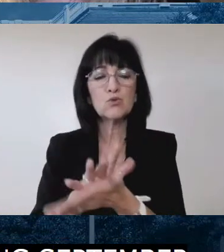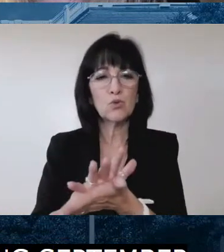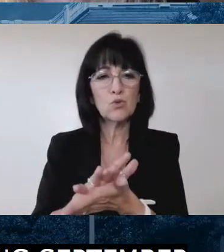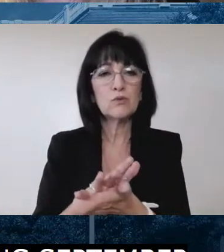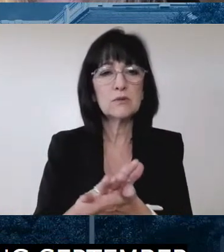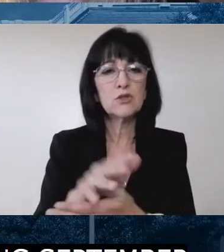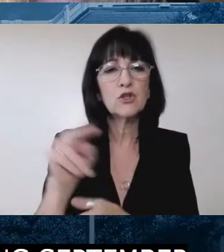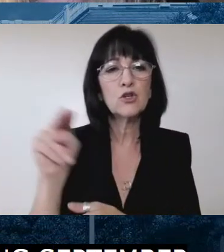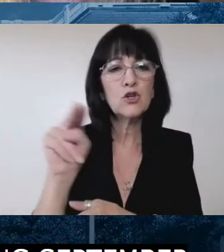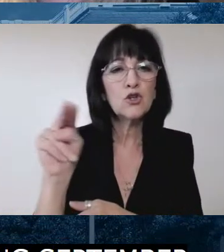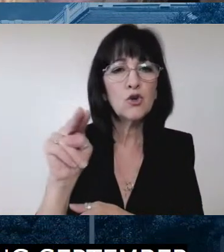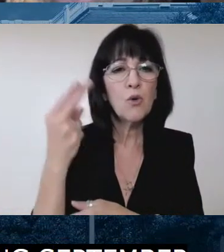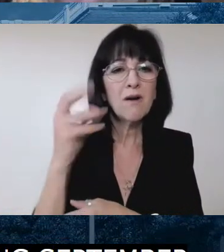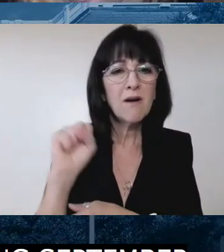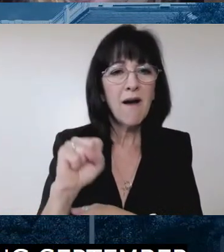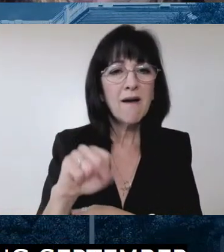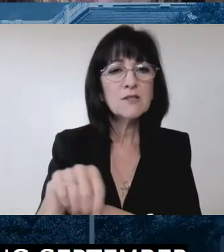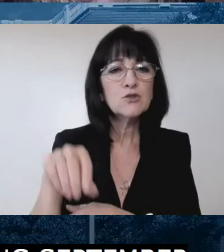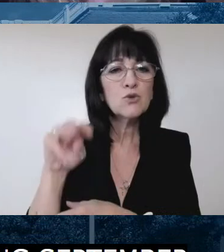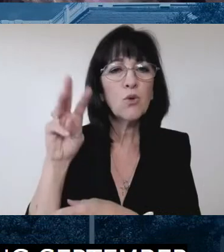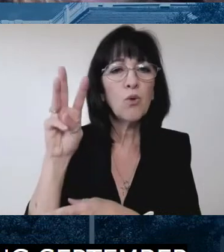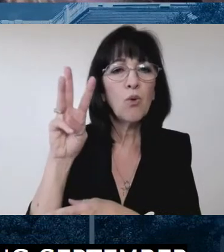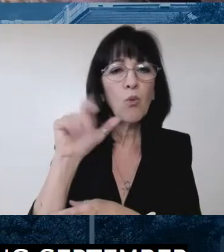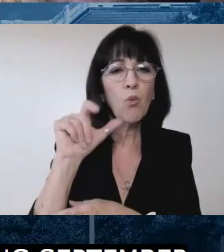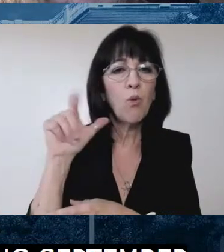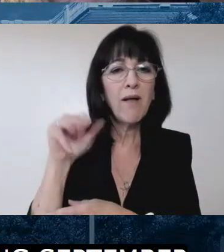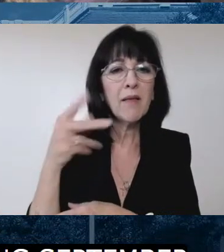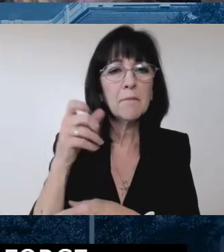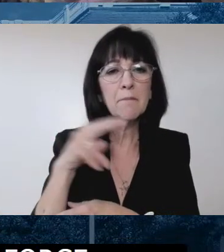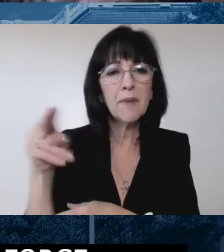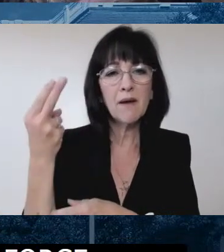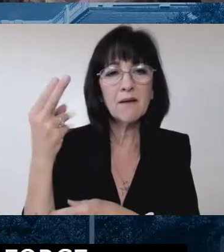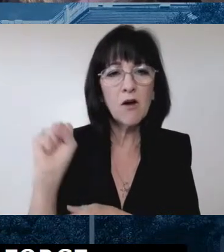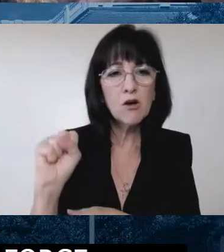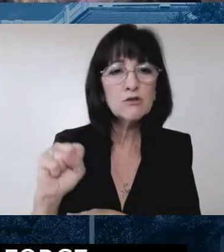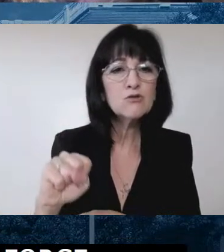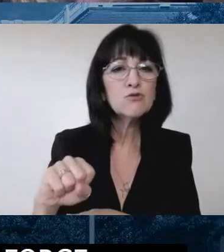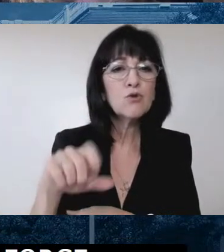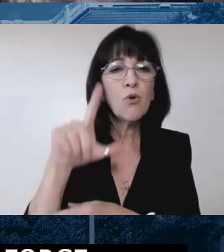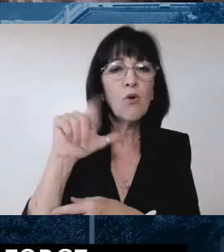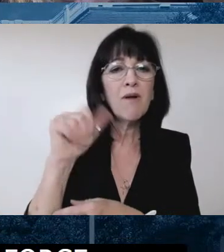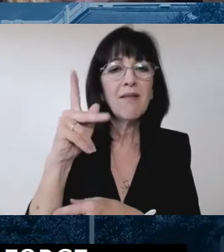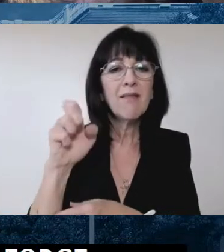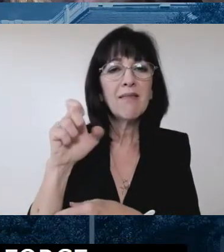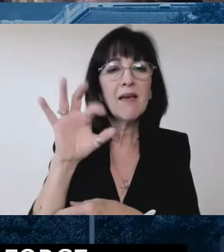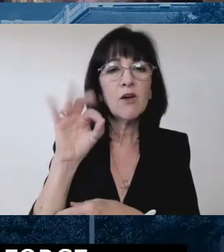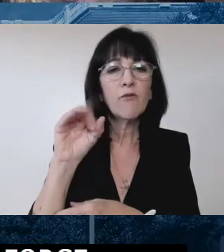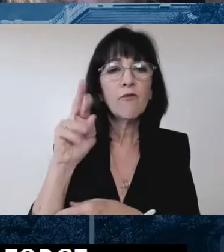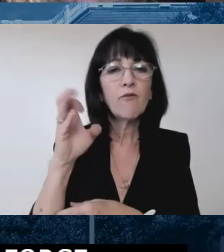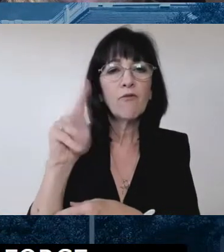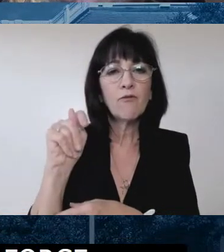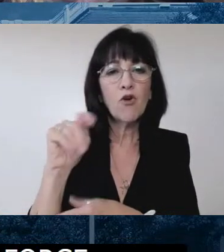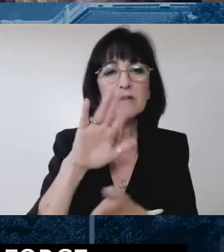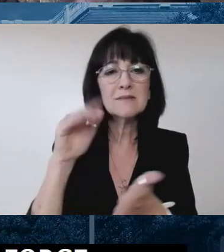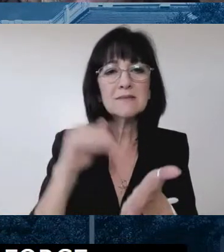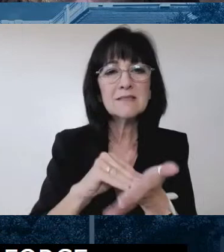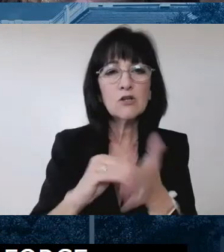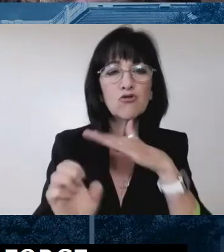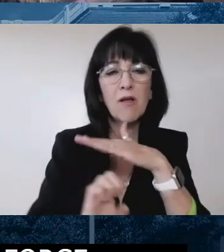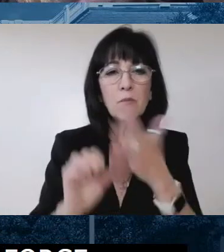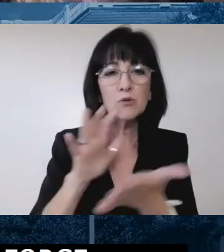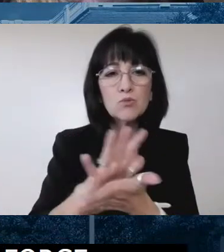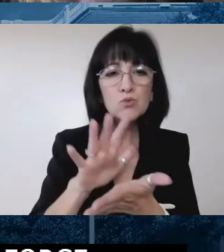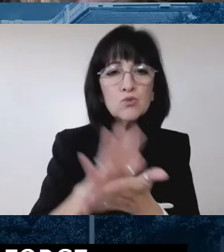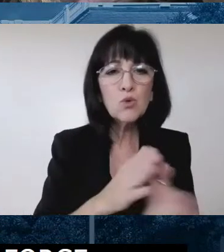Elementary, and Seaford Middle School. So we encourage families to bring